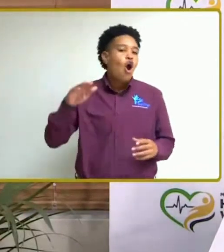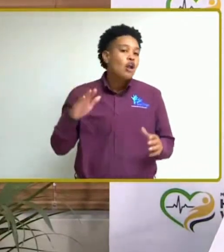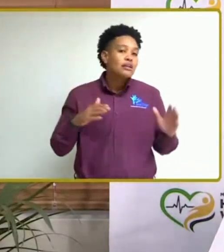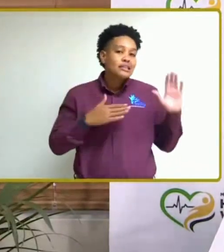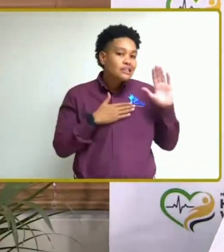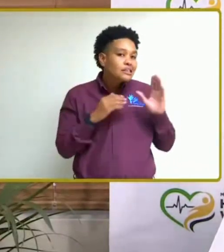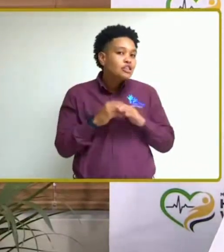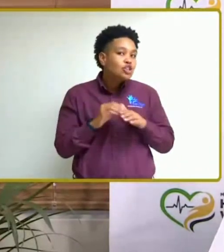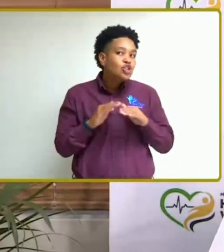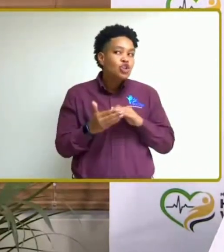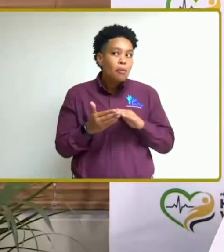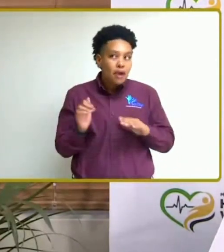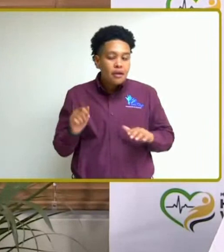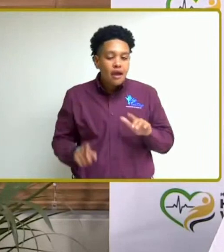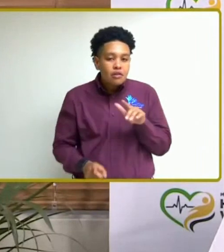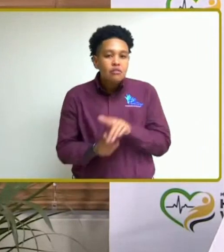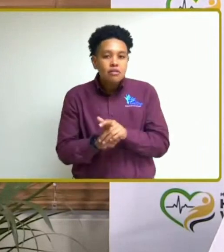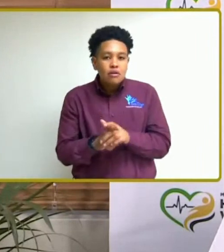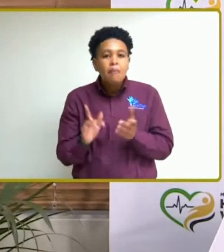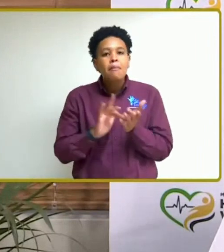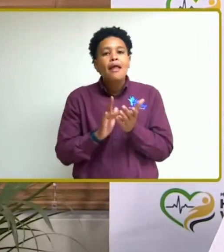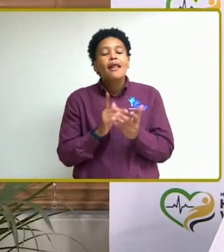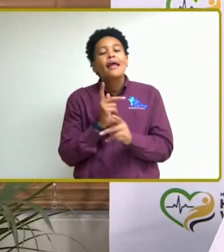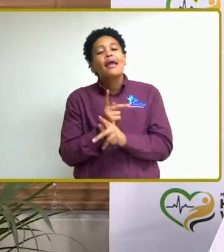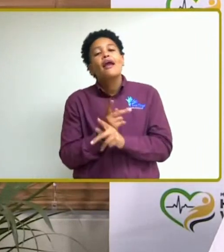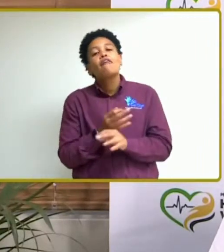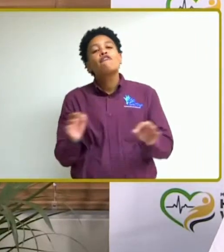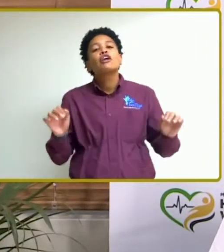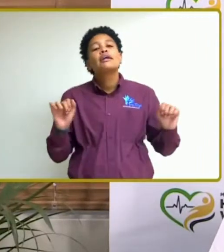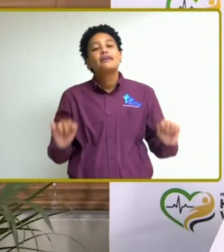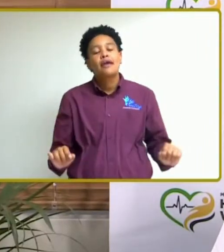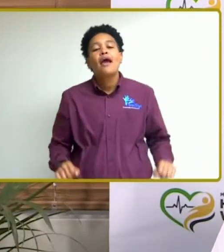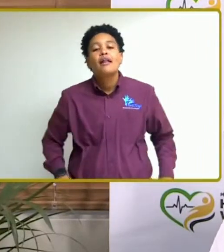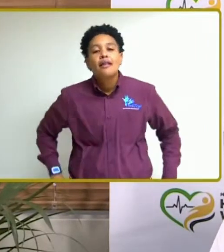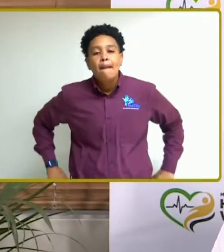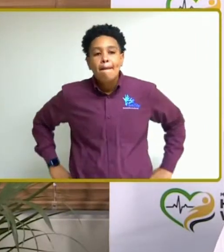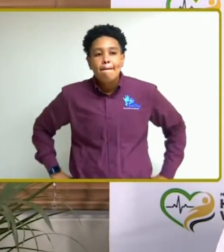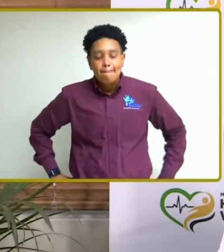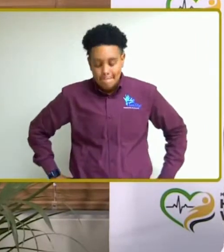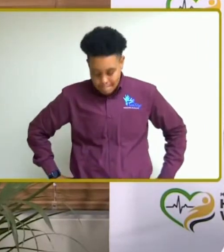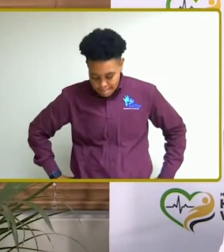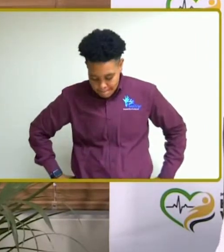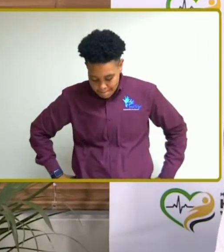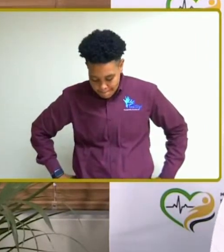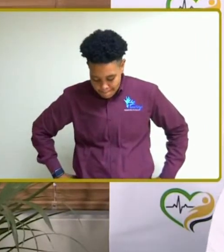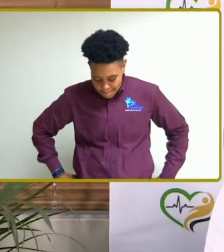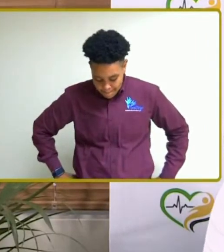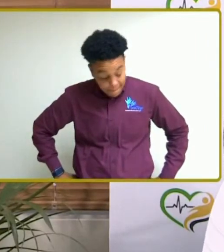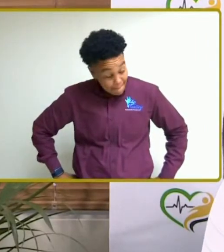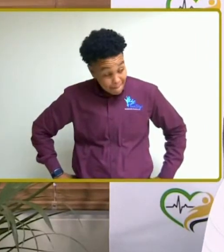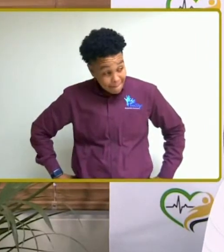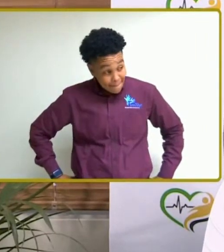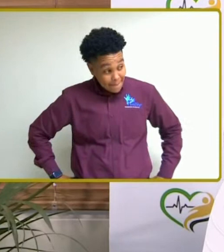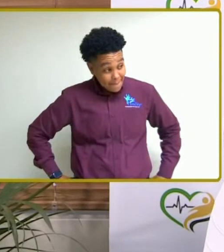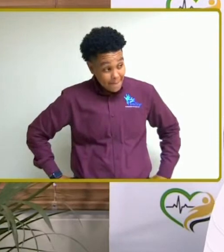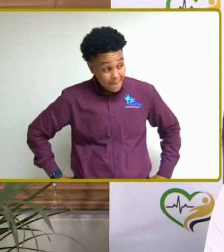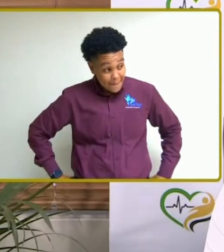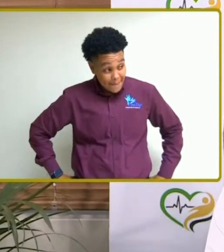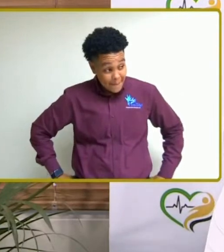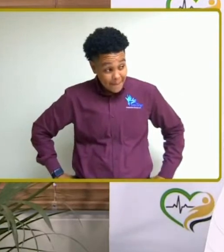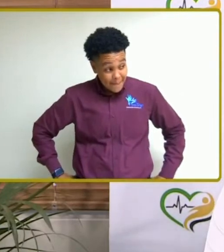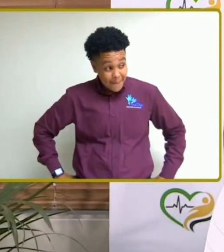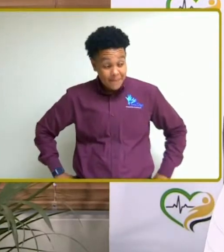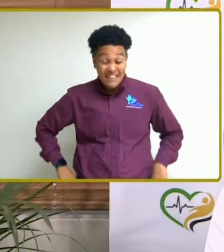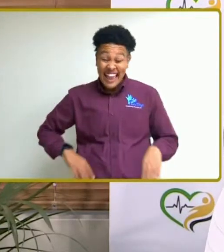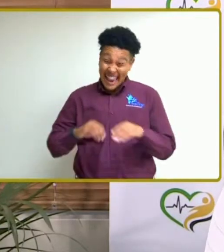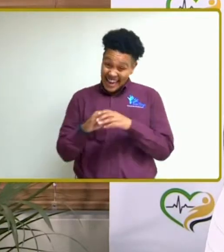citizens avail themselves of medical care free of cost at the point of service delivery in the public